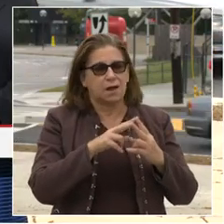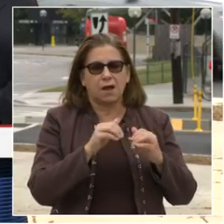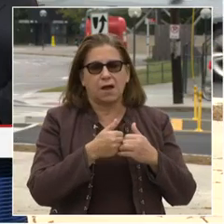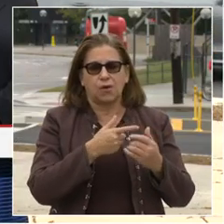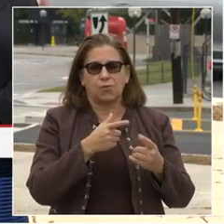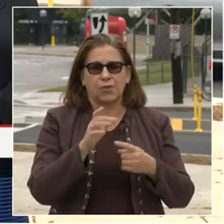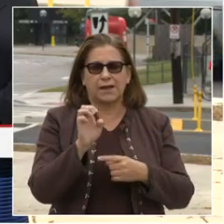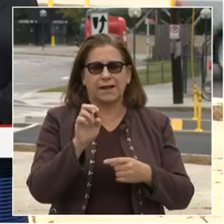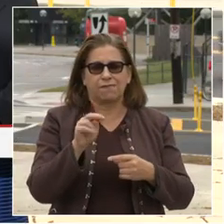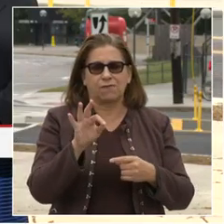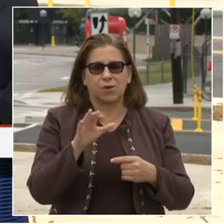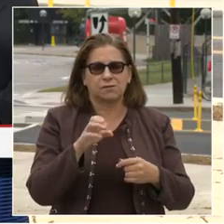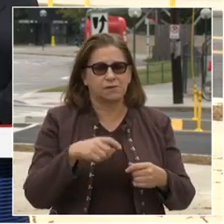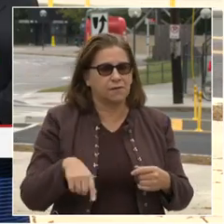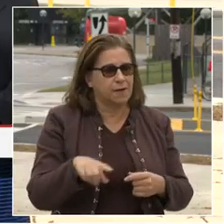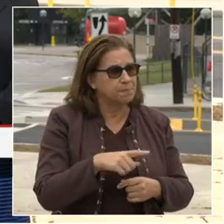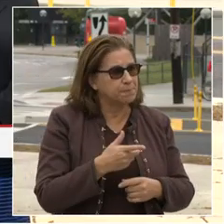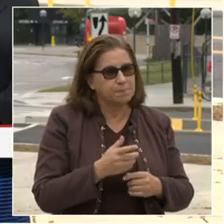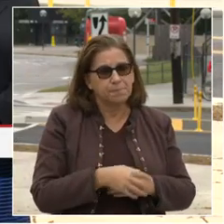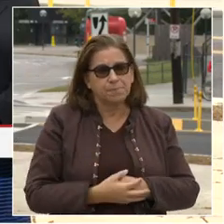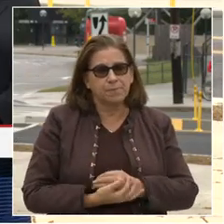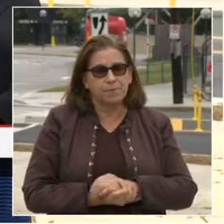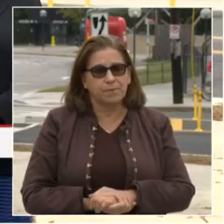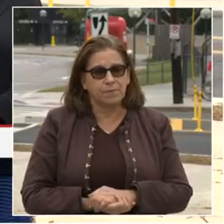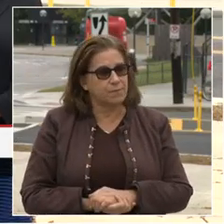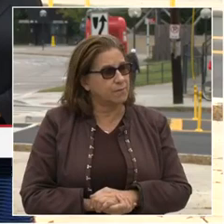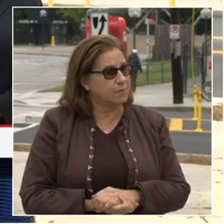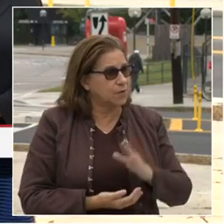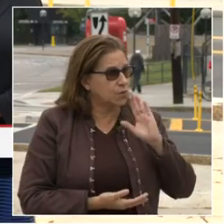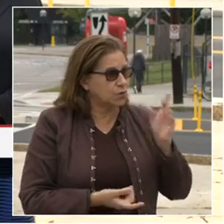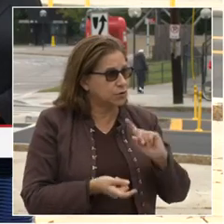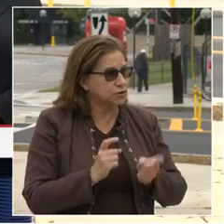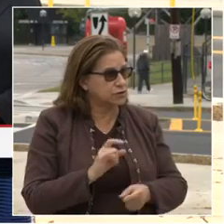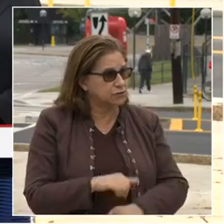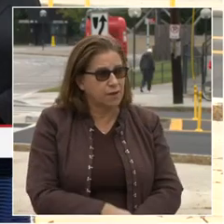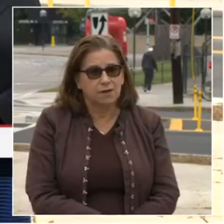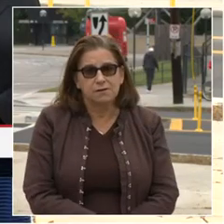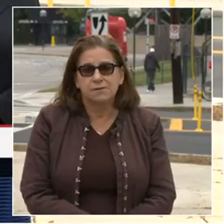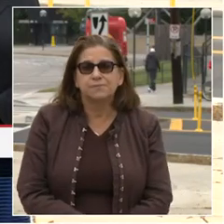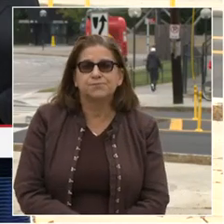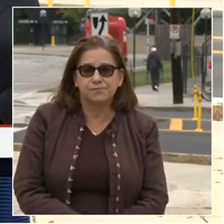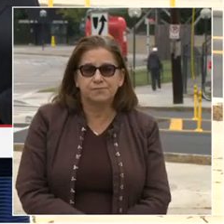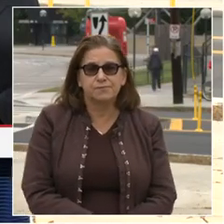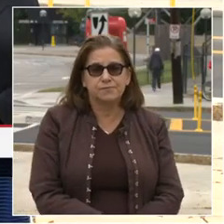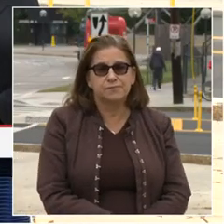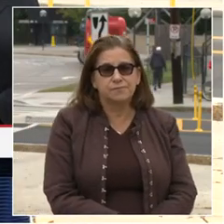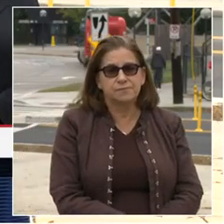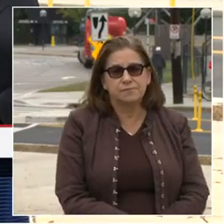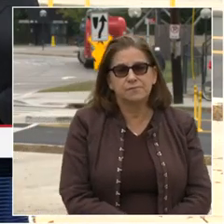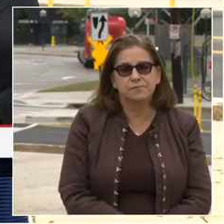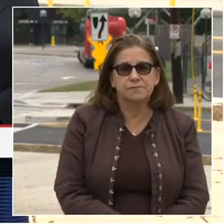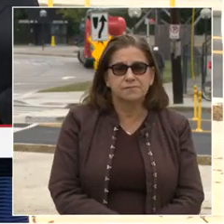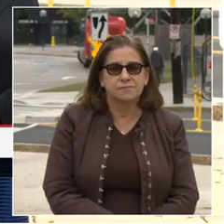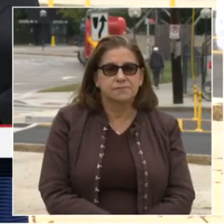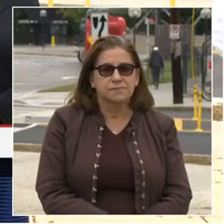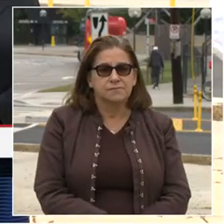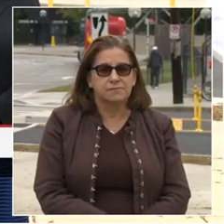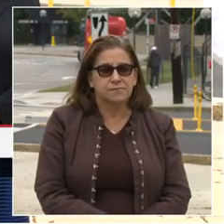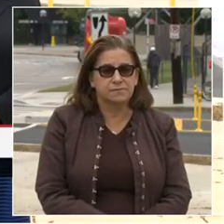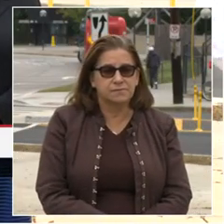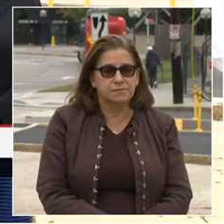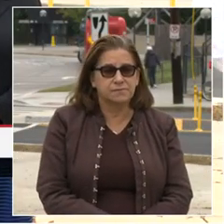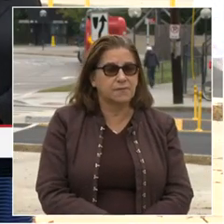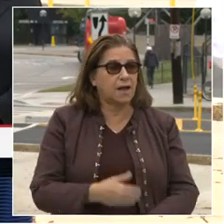twice now, and I'm just wondering if you'll change enforcement. As you know, we are heavily invested to cameras as a way to